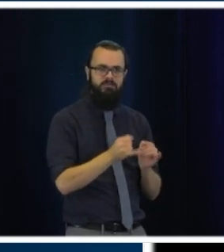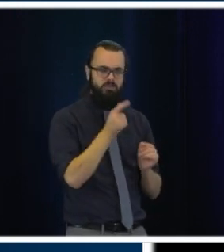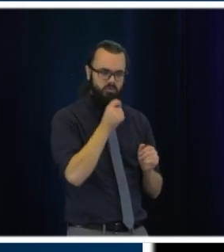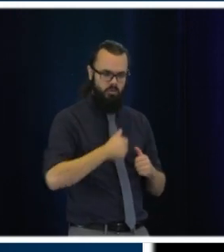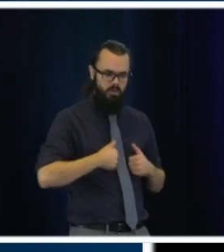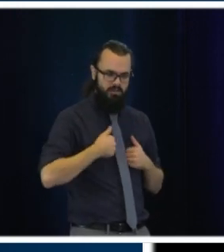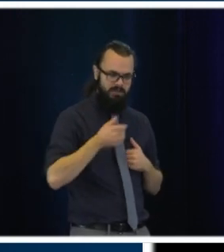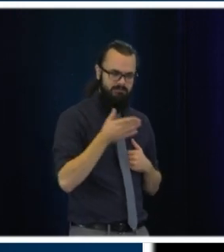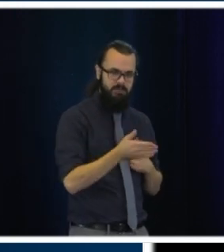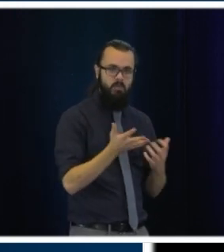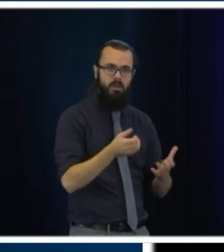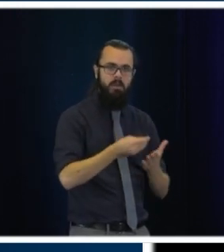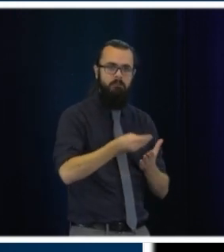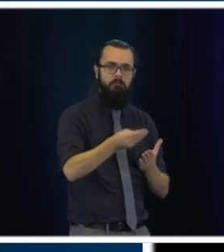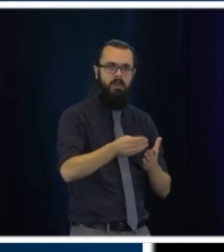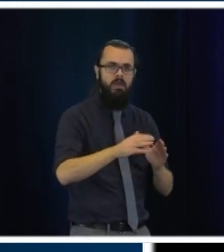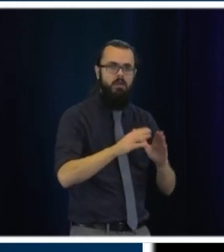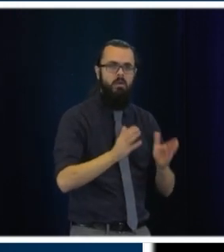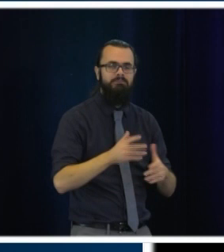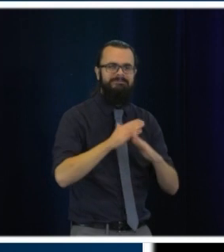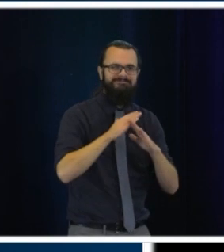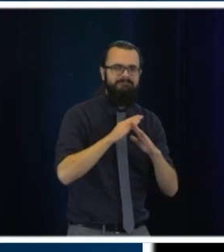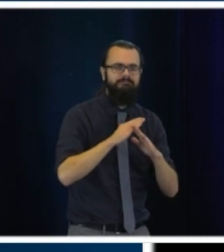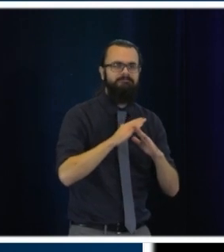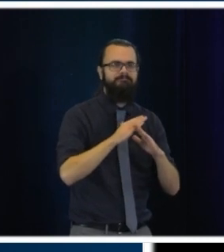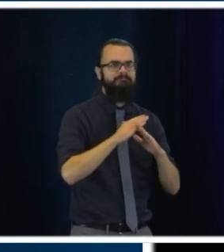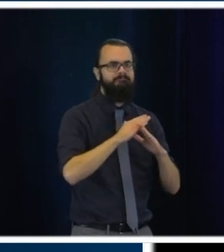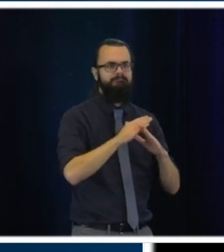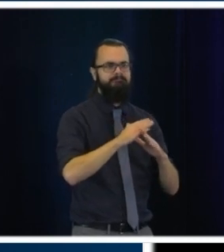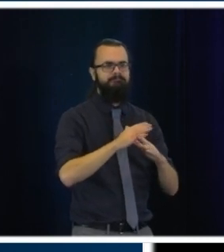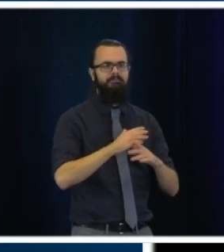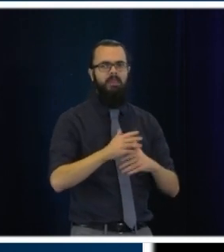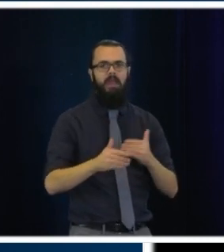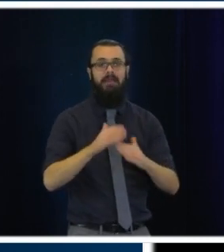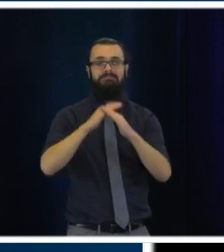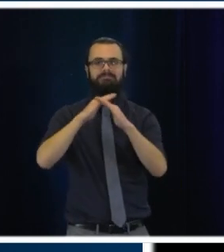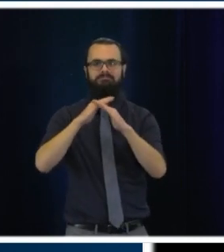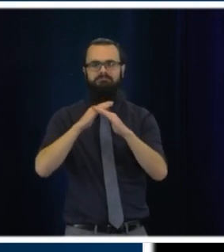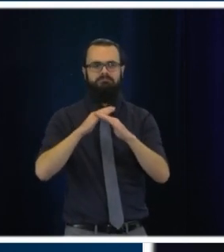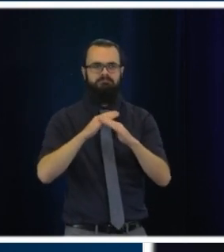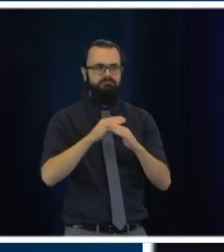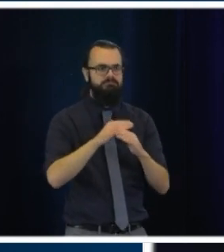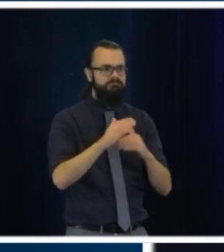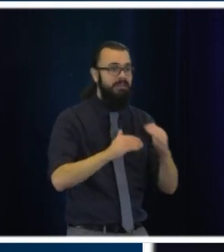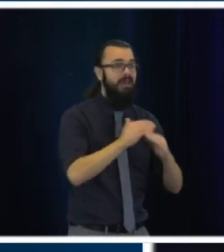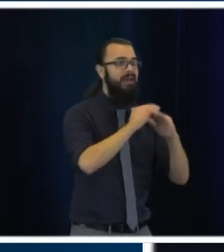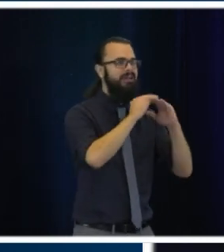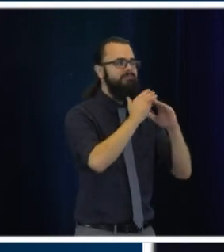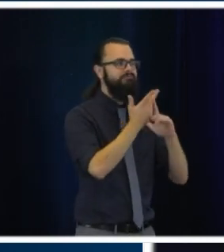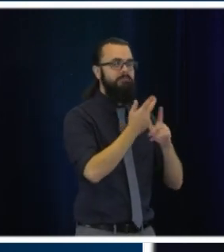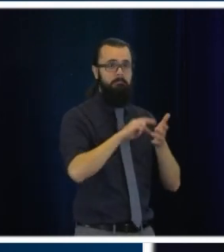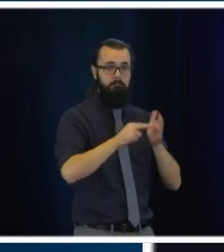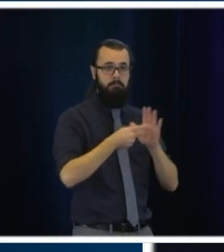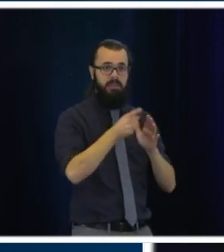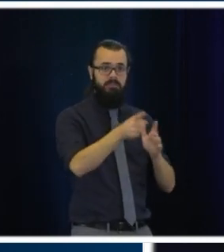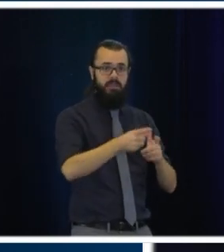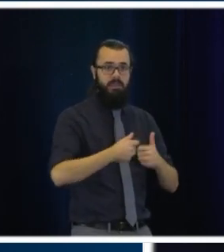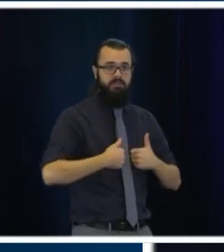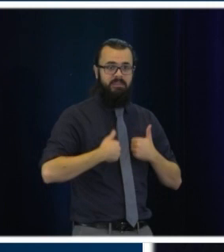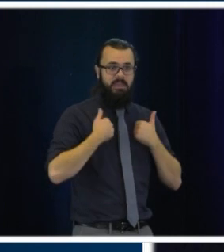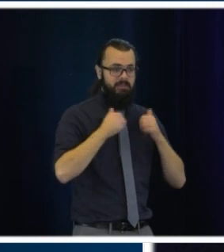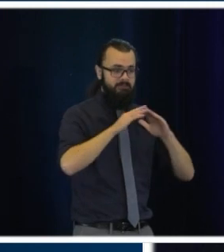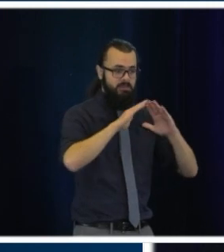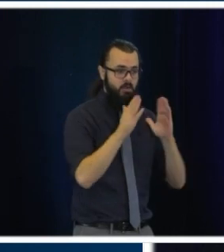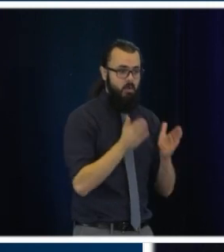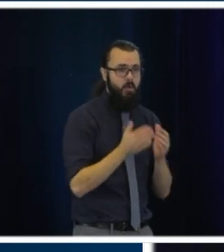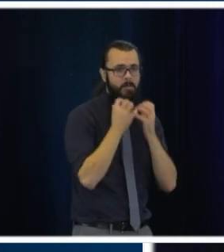order to buy the homes. So they didn't invest in those homes they lived in. They didn't care for them. They didn't maintain them. And then